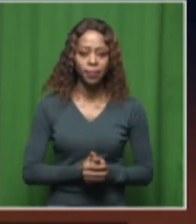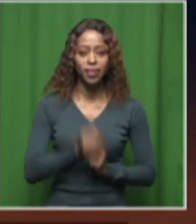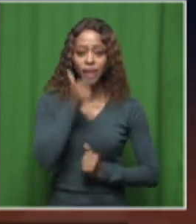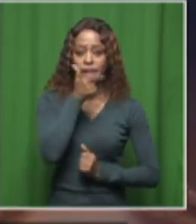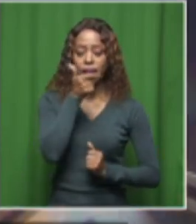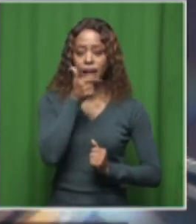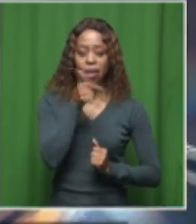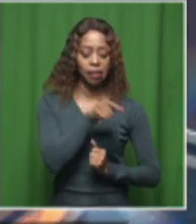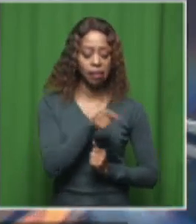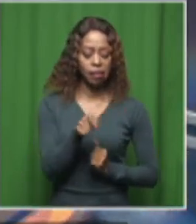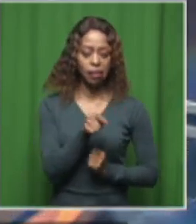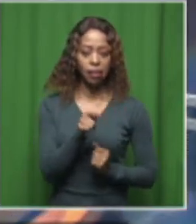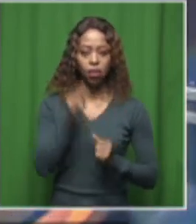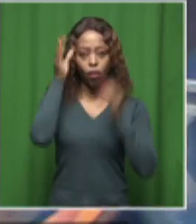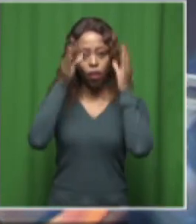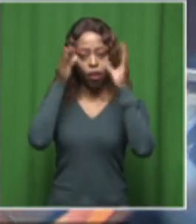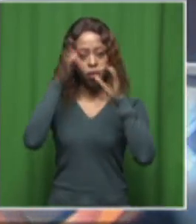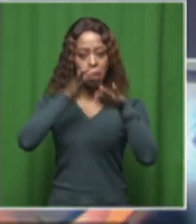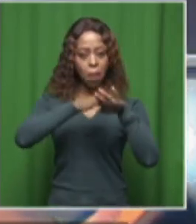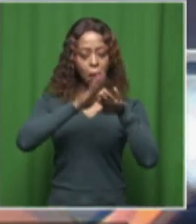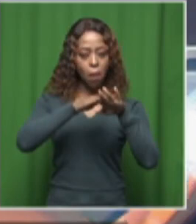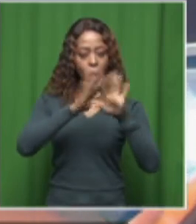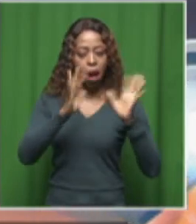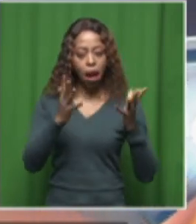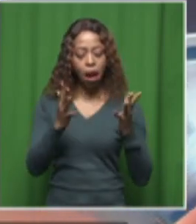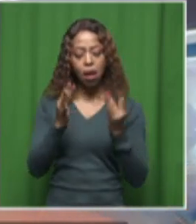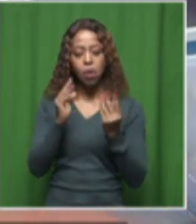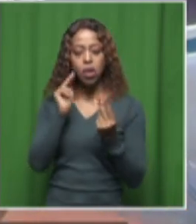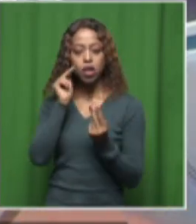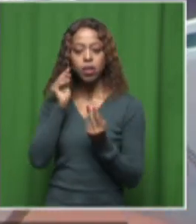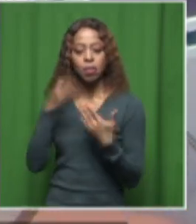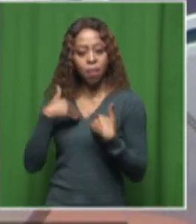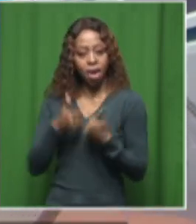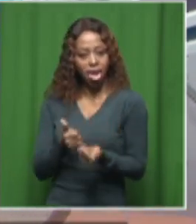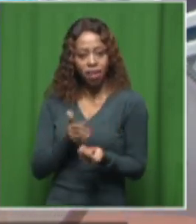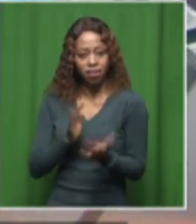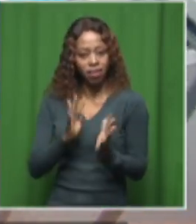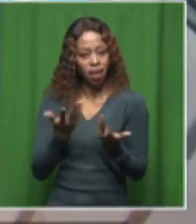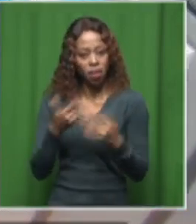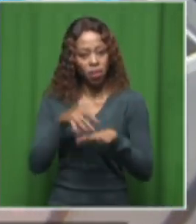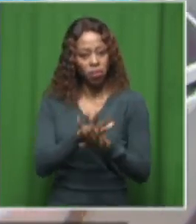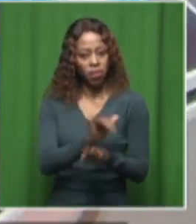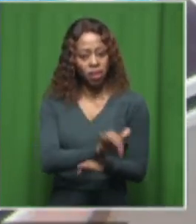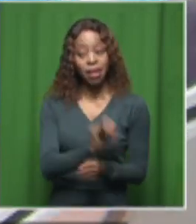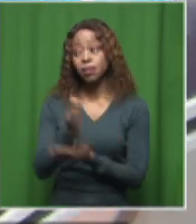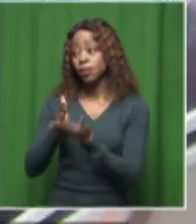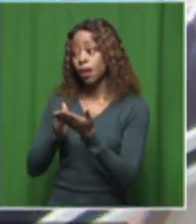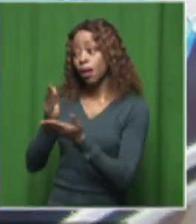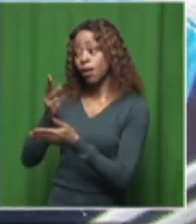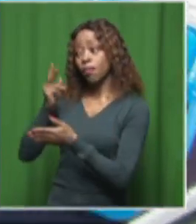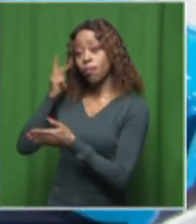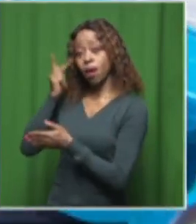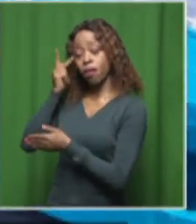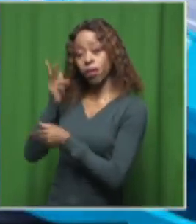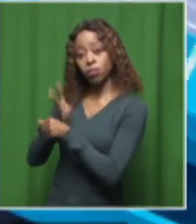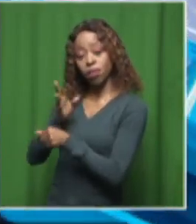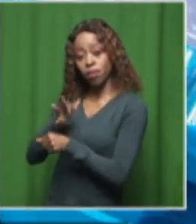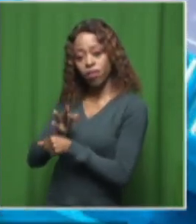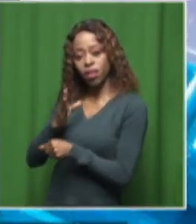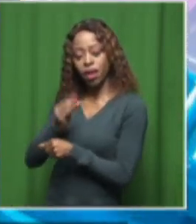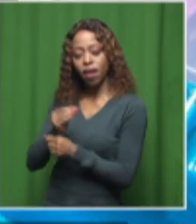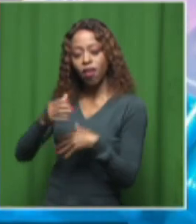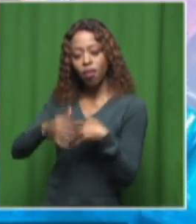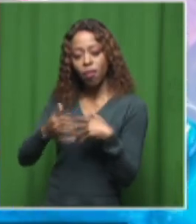lunch boxes more creative and more nutritious? Because, you know, some parents, they always have bread and cheese and